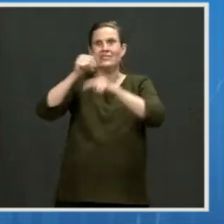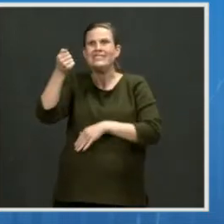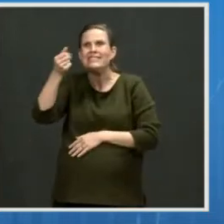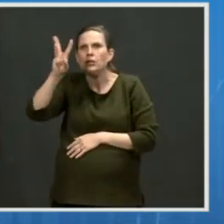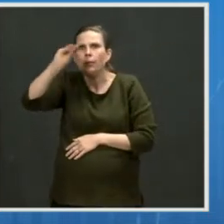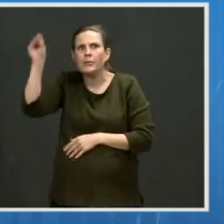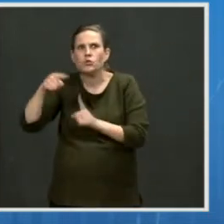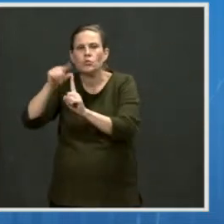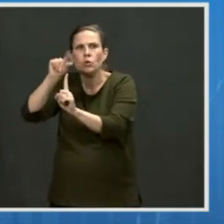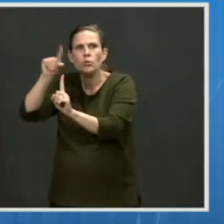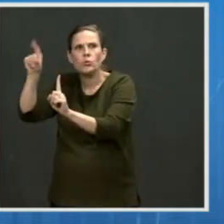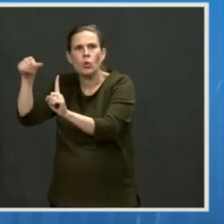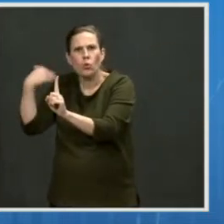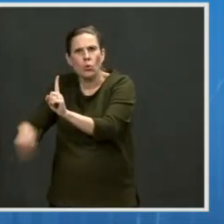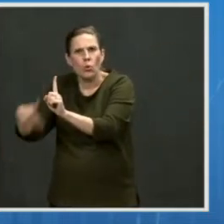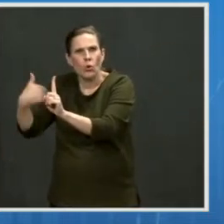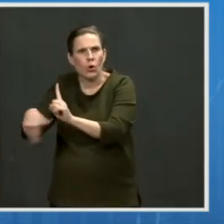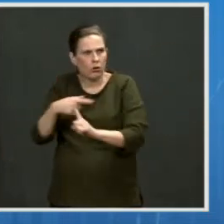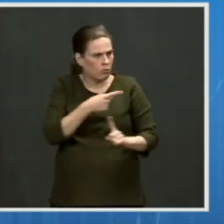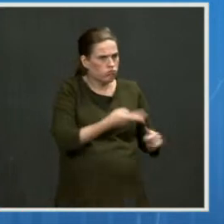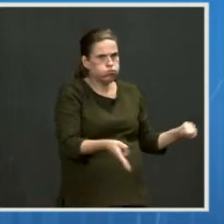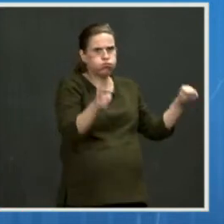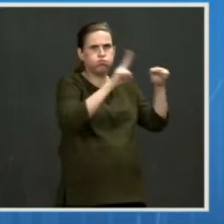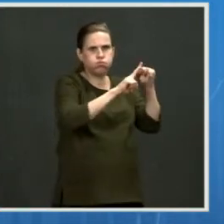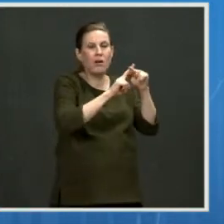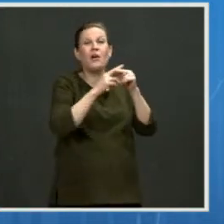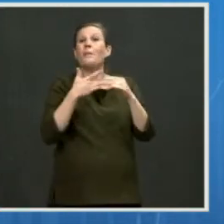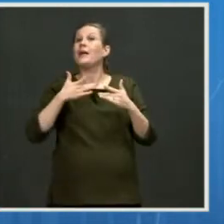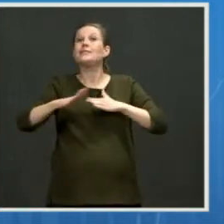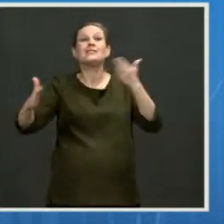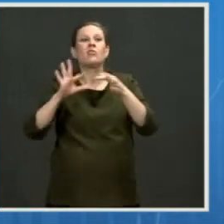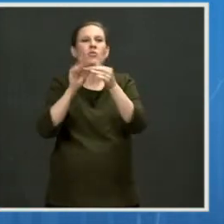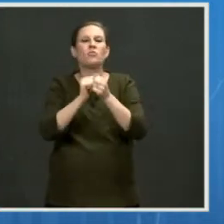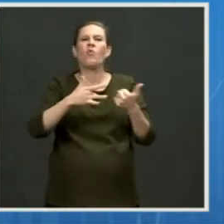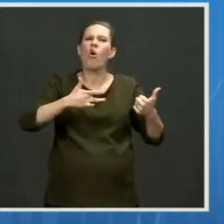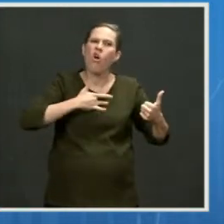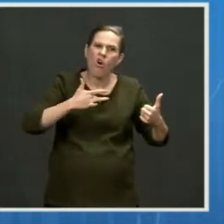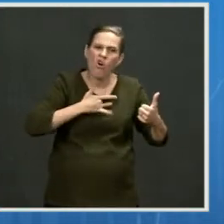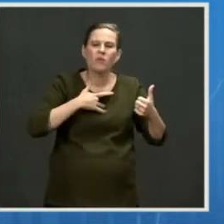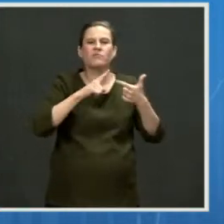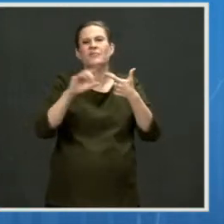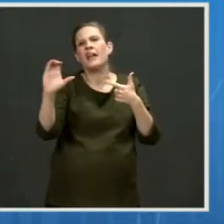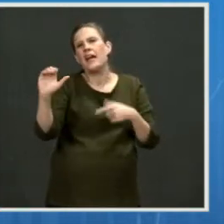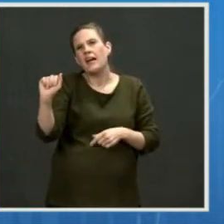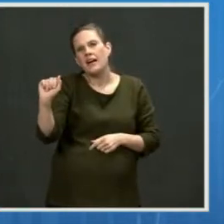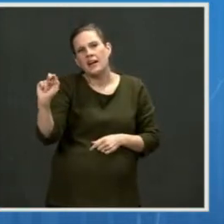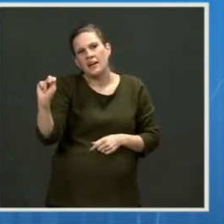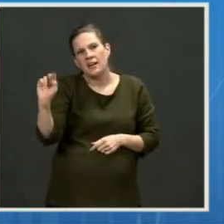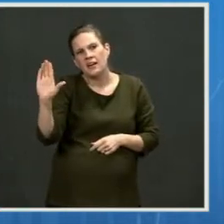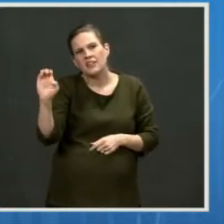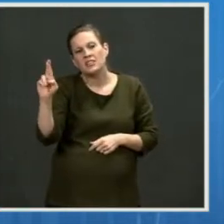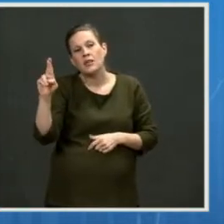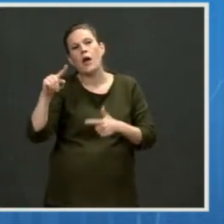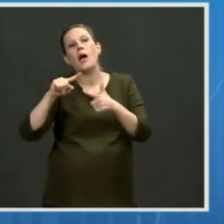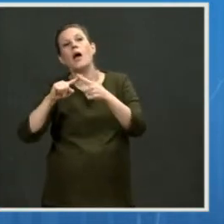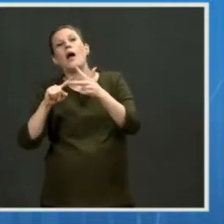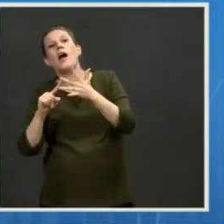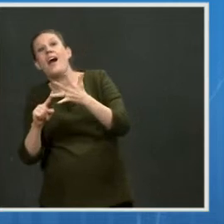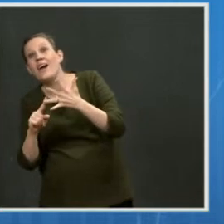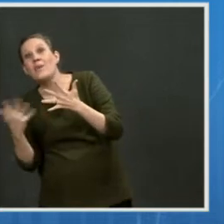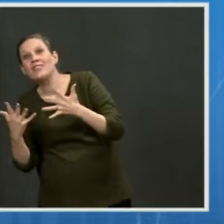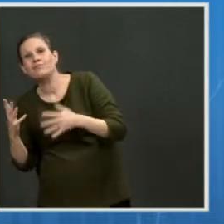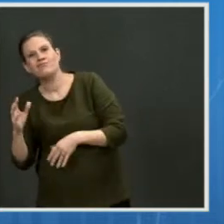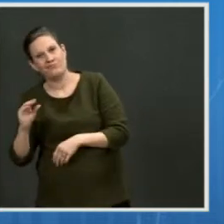heart disease and cancer, with approximately 378,000 COVID-19 deaths, accounting for